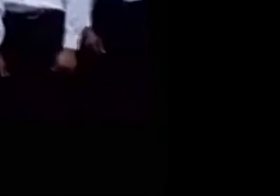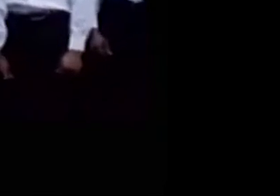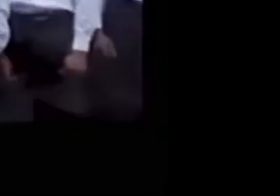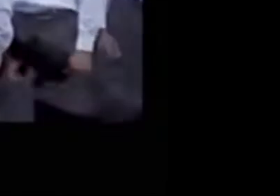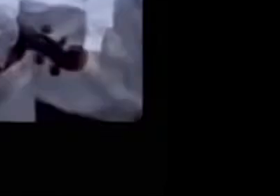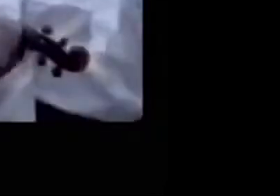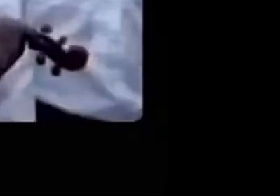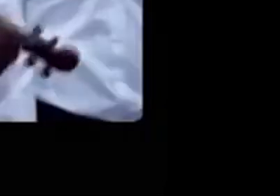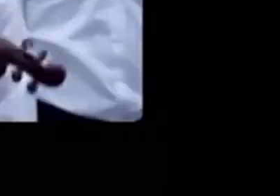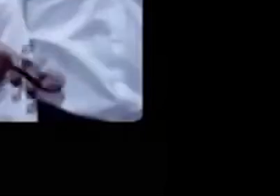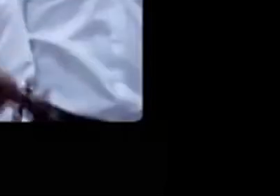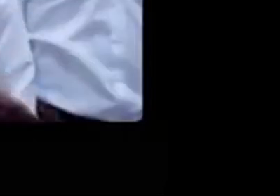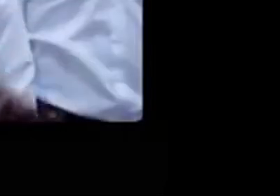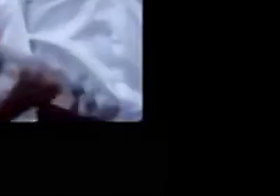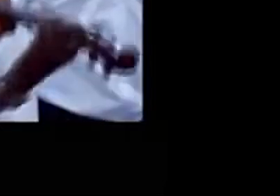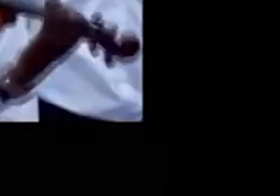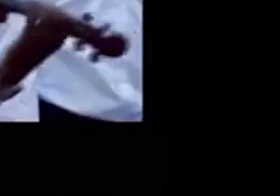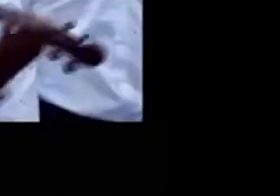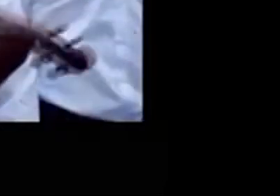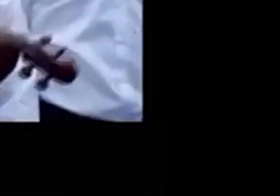his blood, was